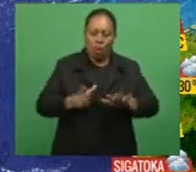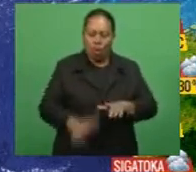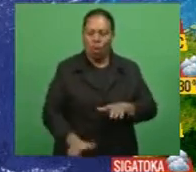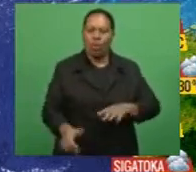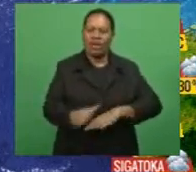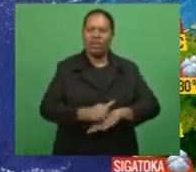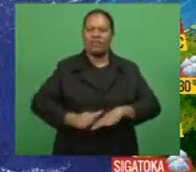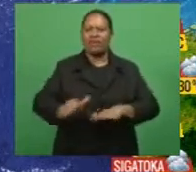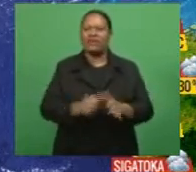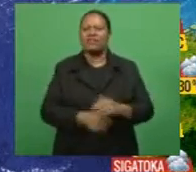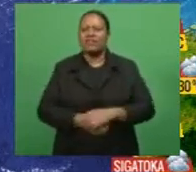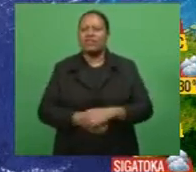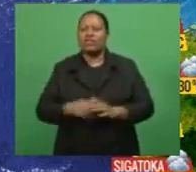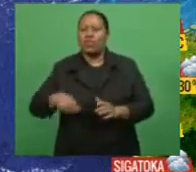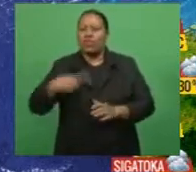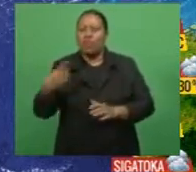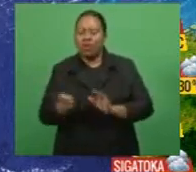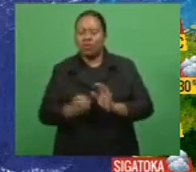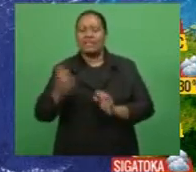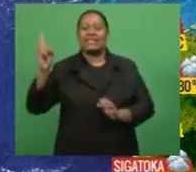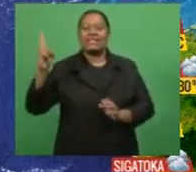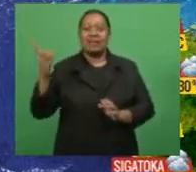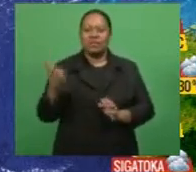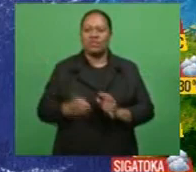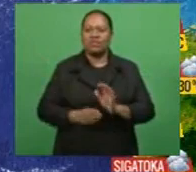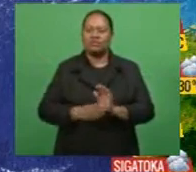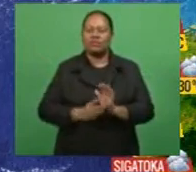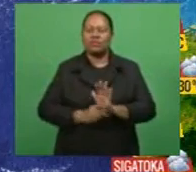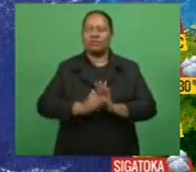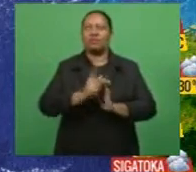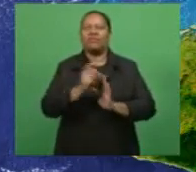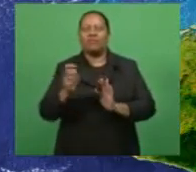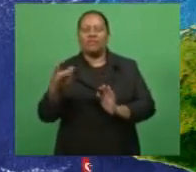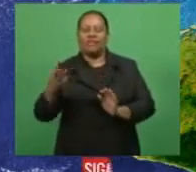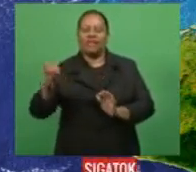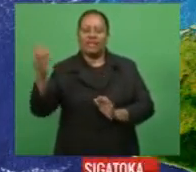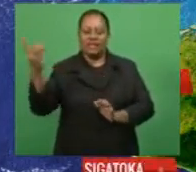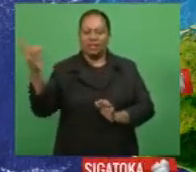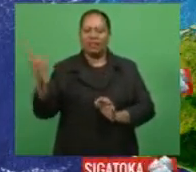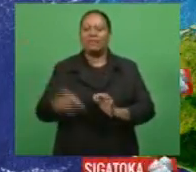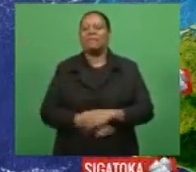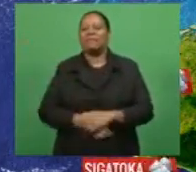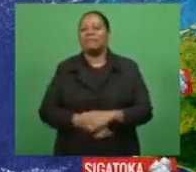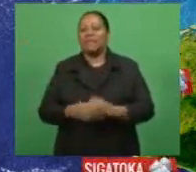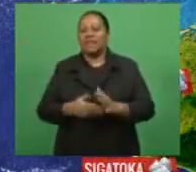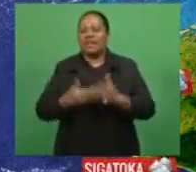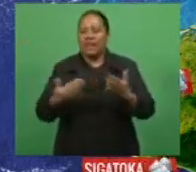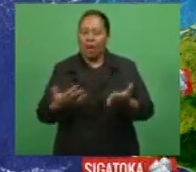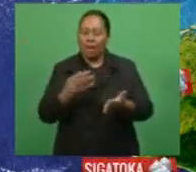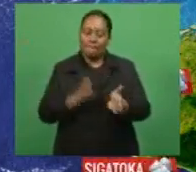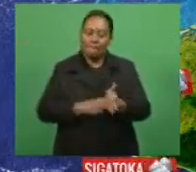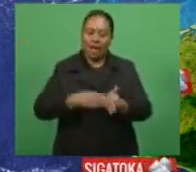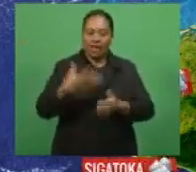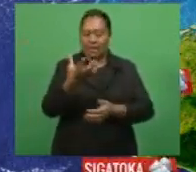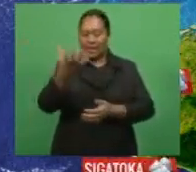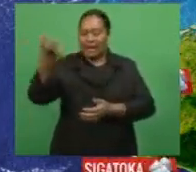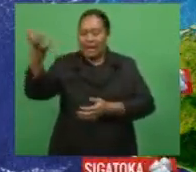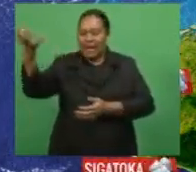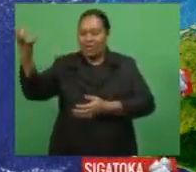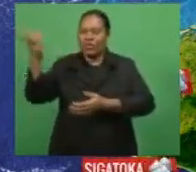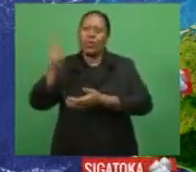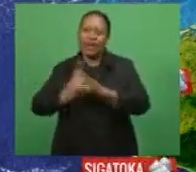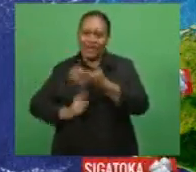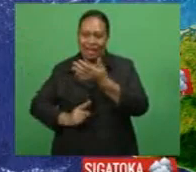And tomorrow's temperatures will mostly be 30 degrees. And looking further on to Monday, cloudy periods with